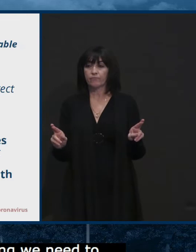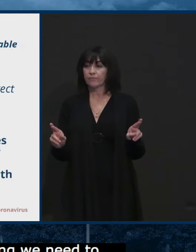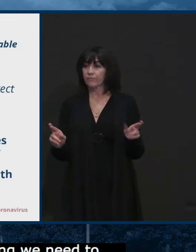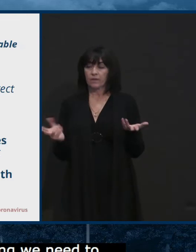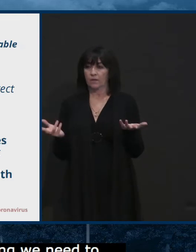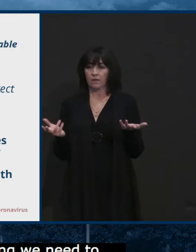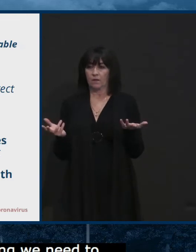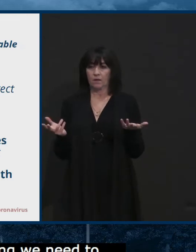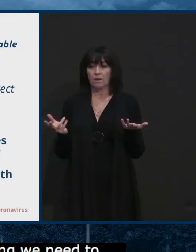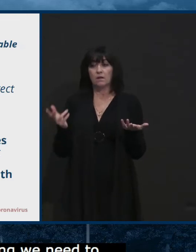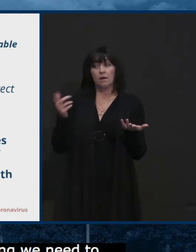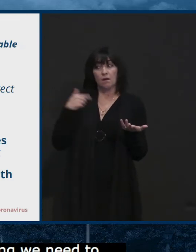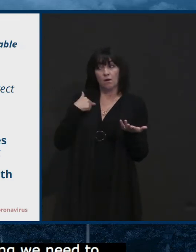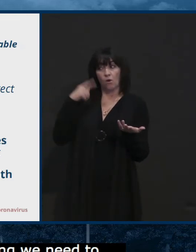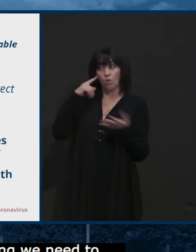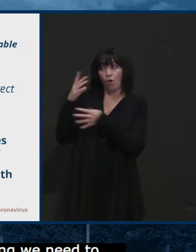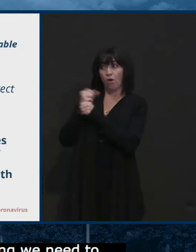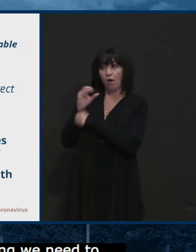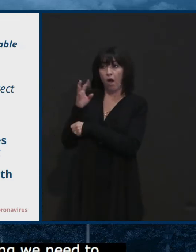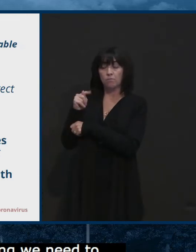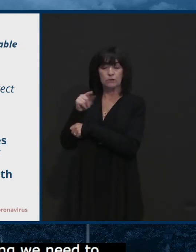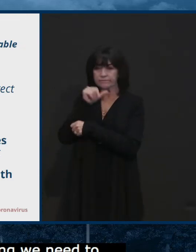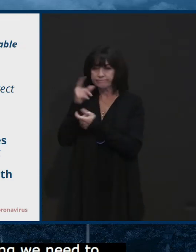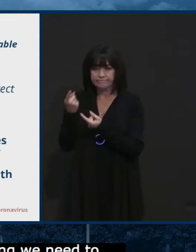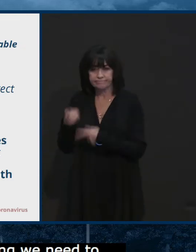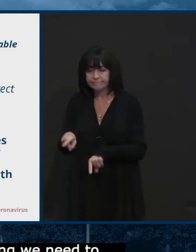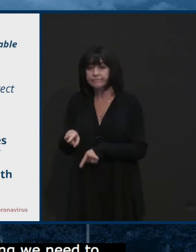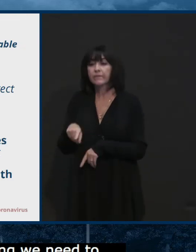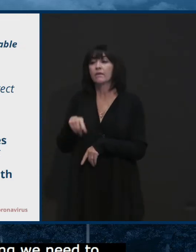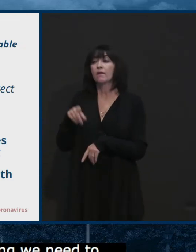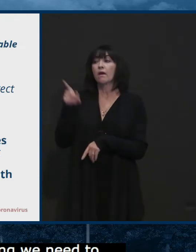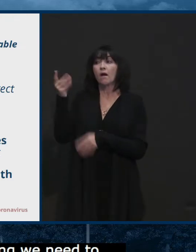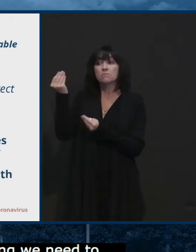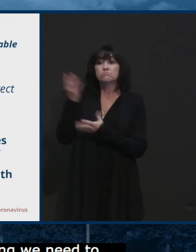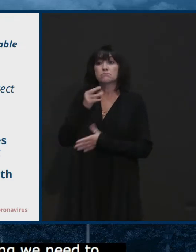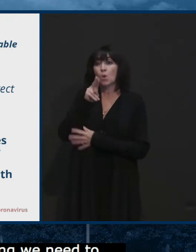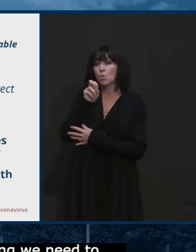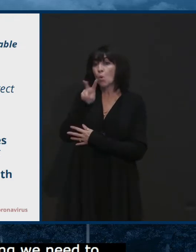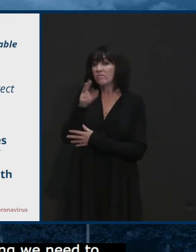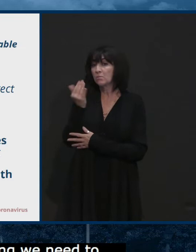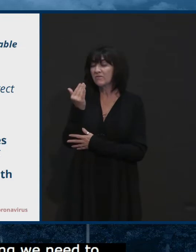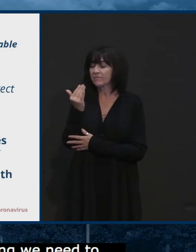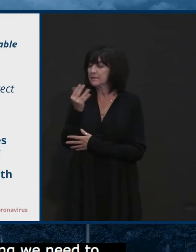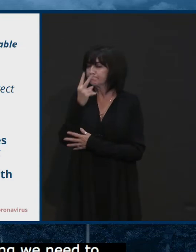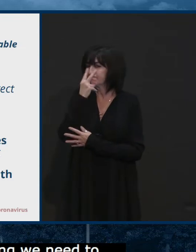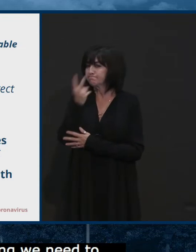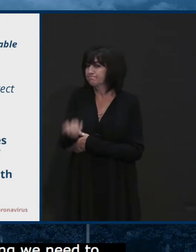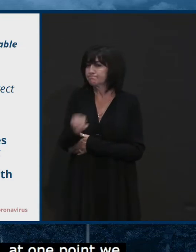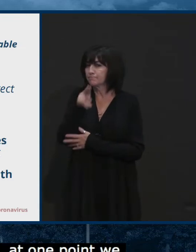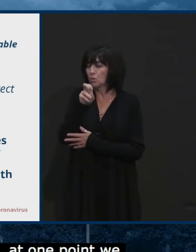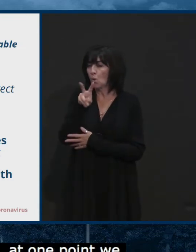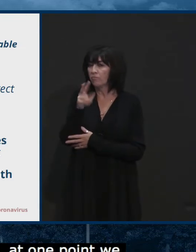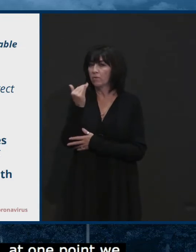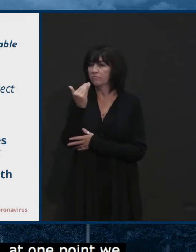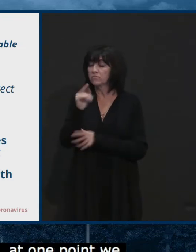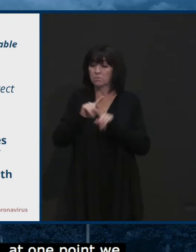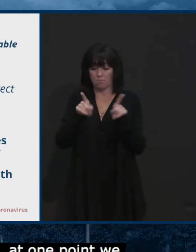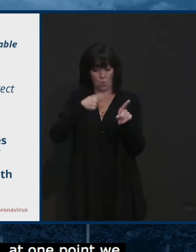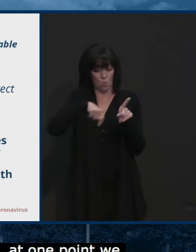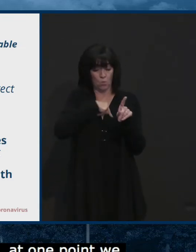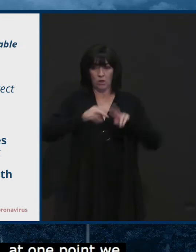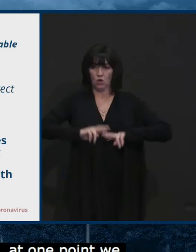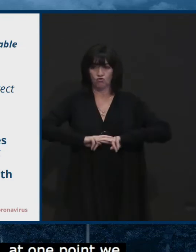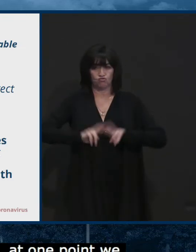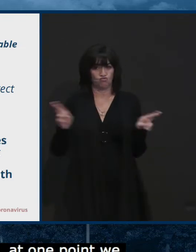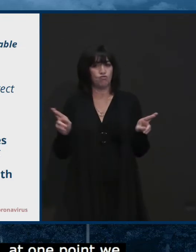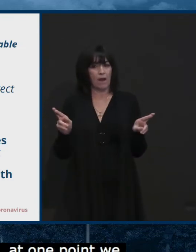point, we got a November 15th date. We don't think that's going to happen either, but we will be ready whenever it comes. We're thinking that's